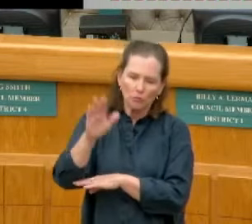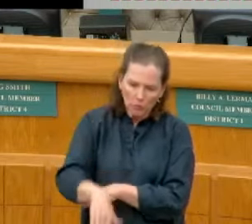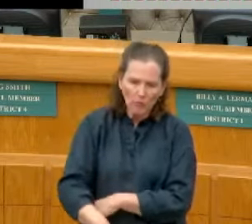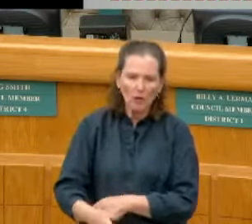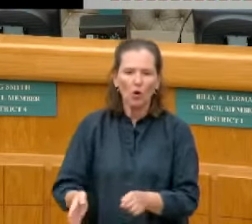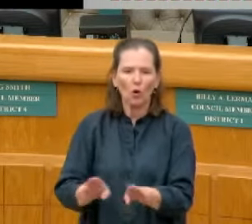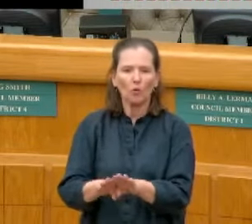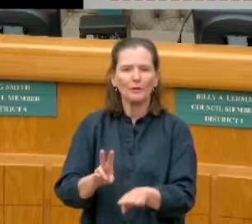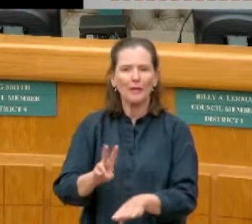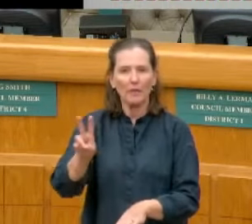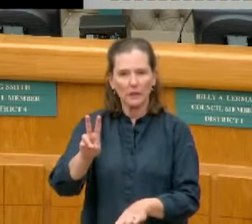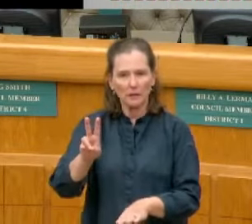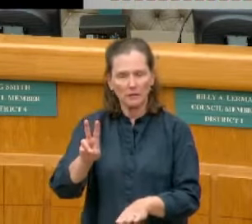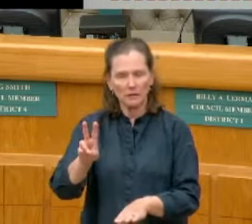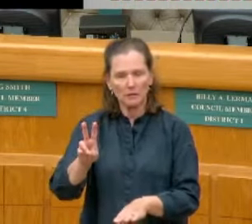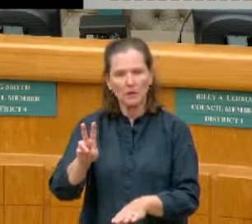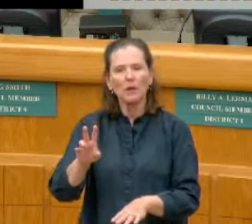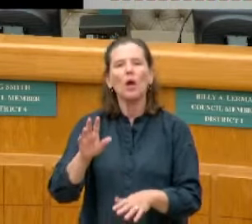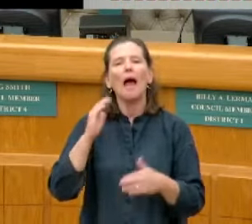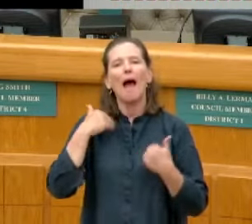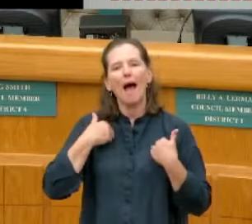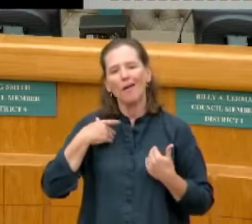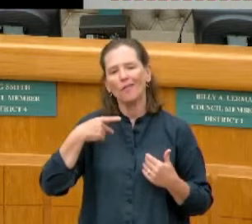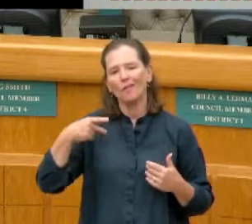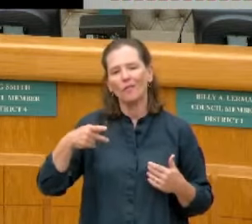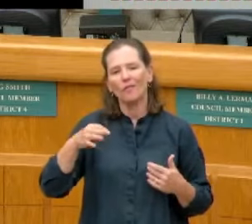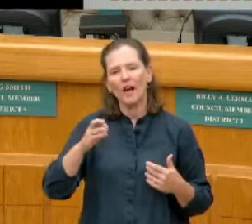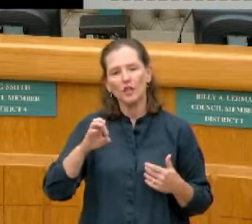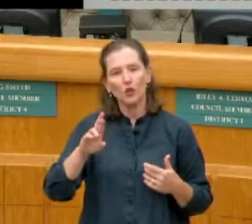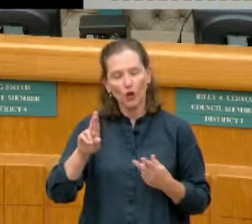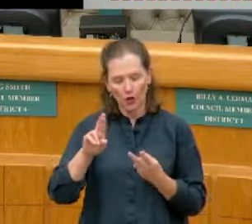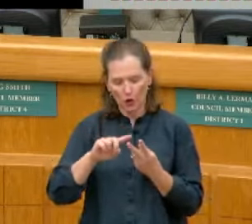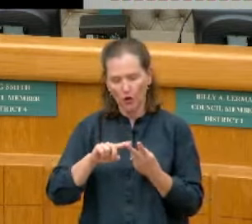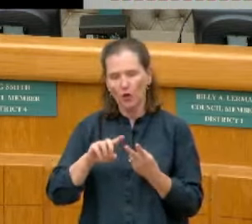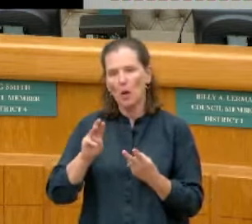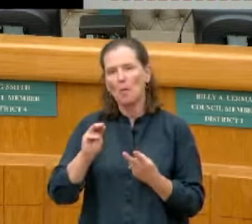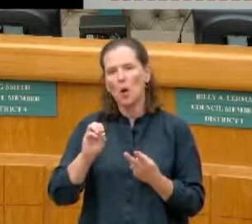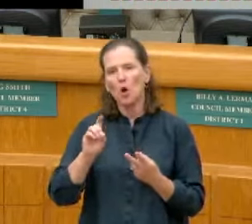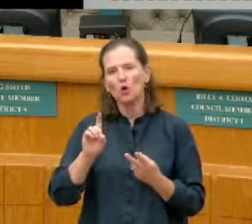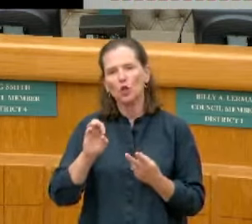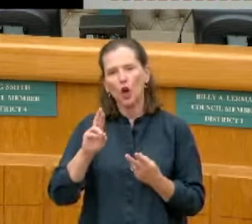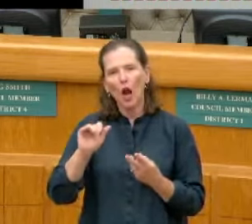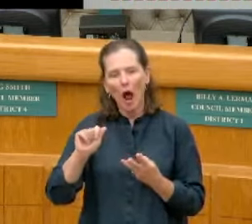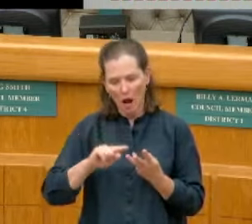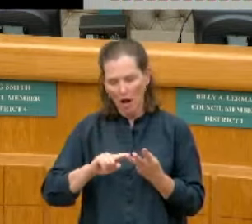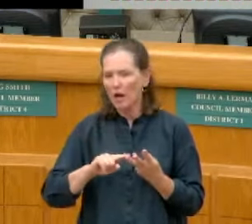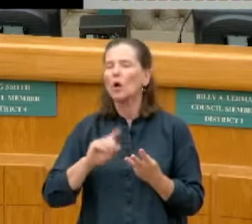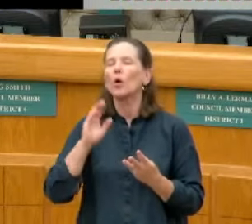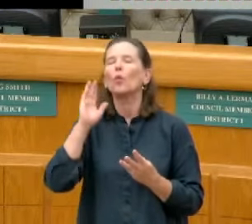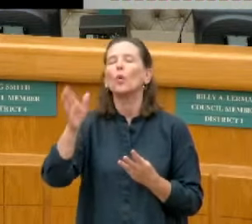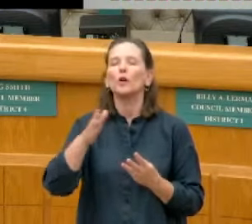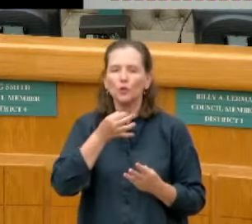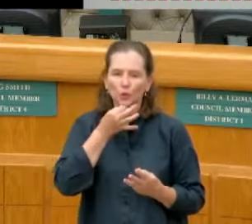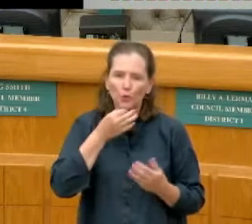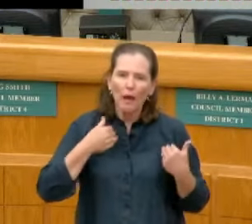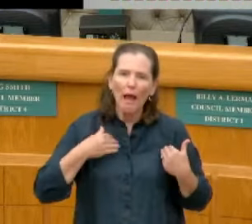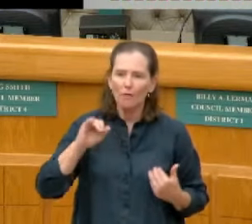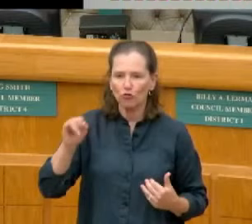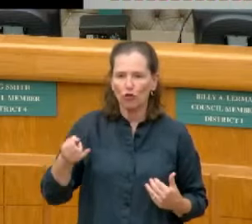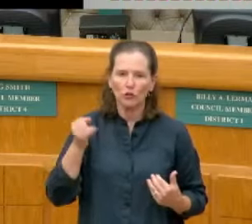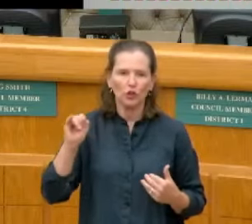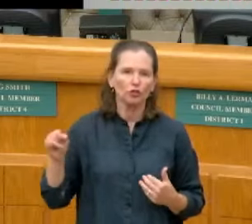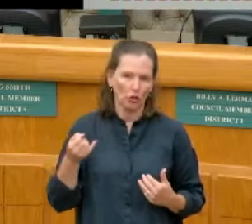soon have J&J available again. It was no longer being made there for a while, but it's back, and so we're going to be able to order from the state